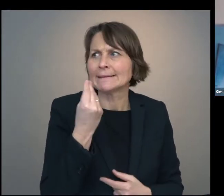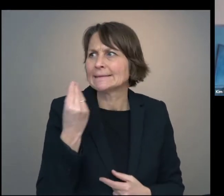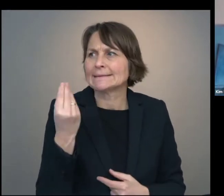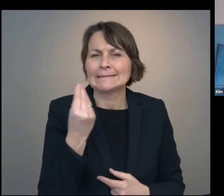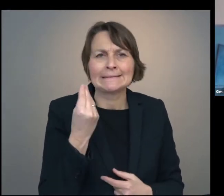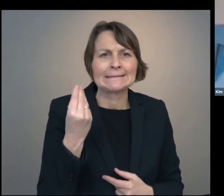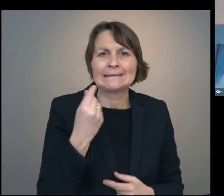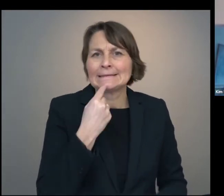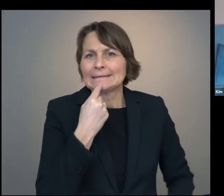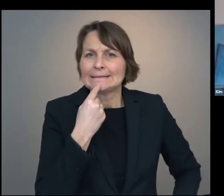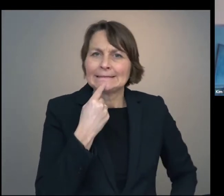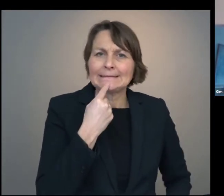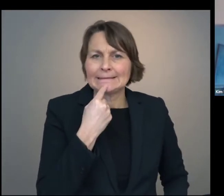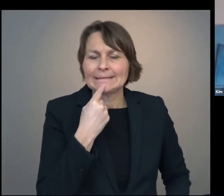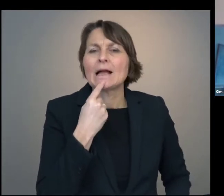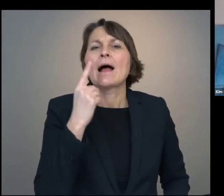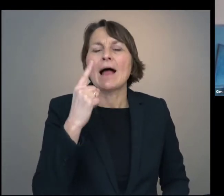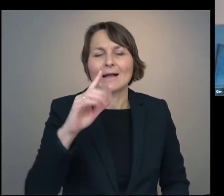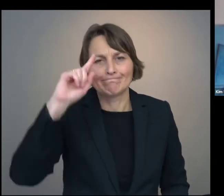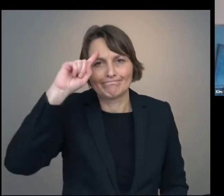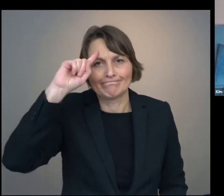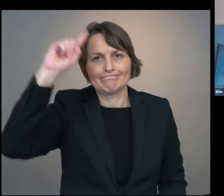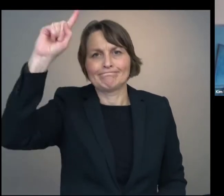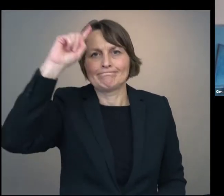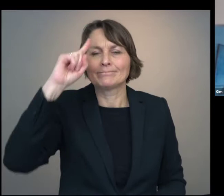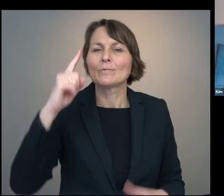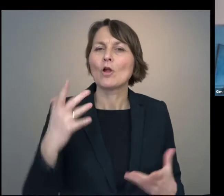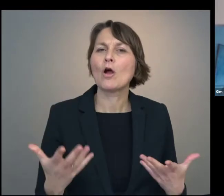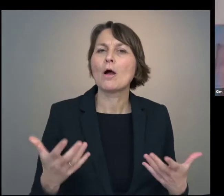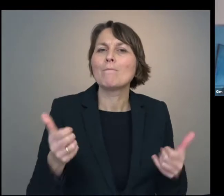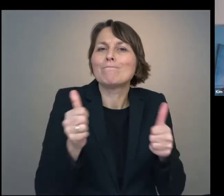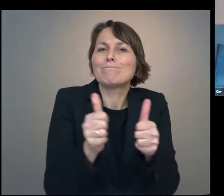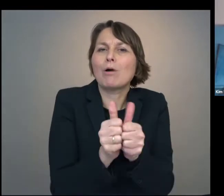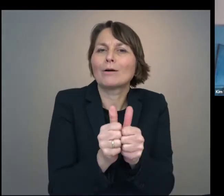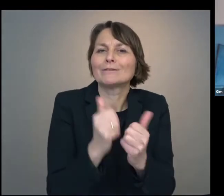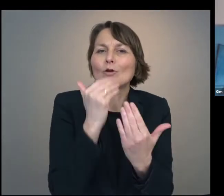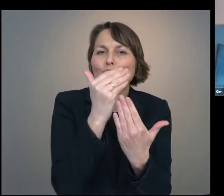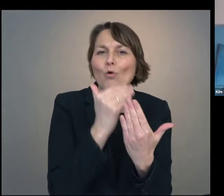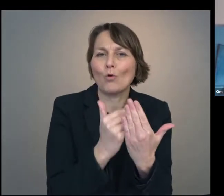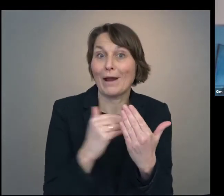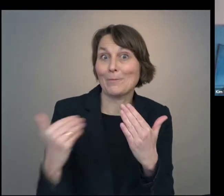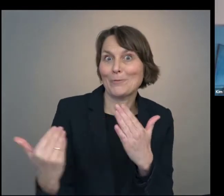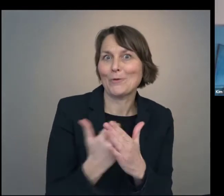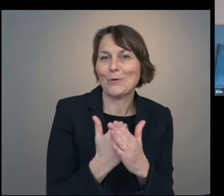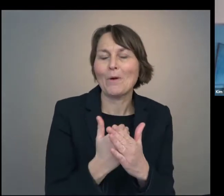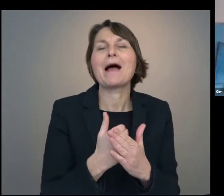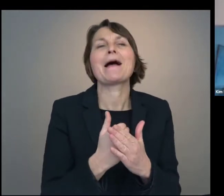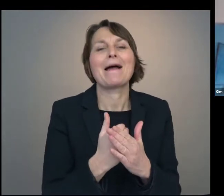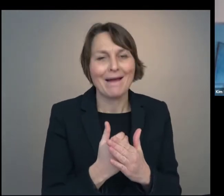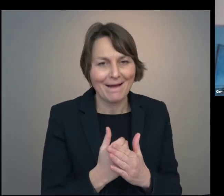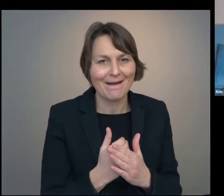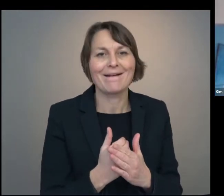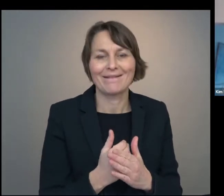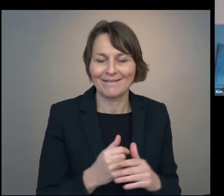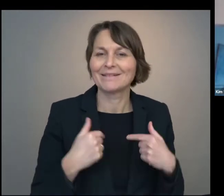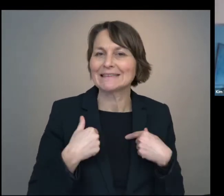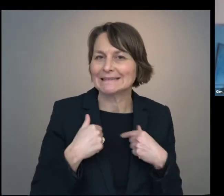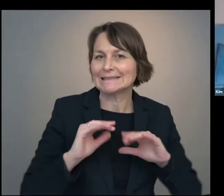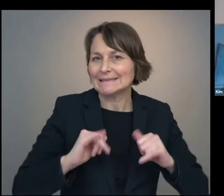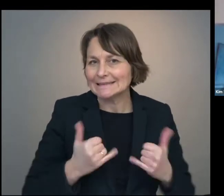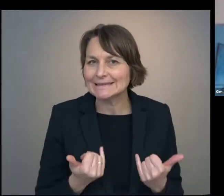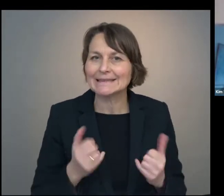a course was invented, or partner program, or whatever was invented along the lines in order to get